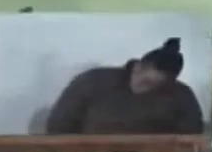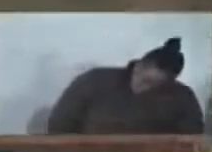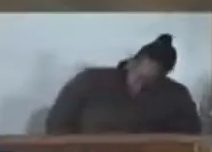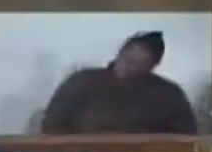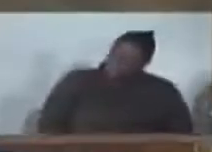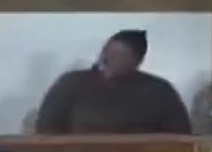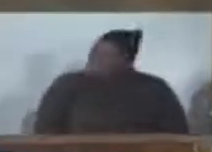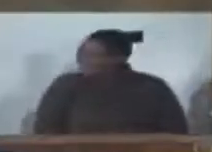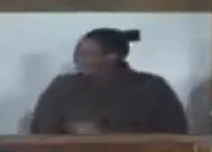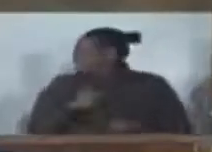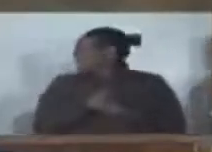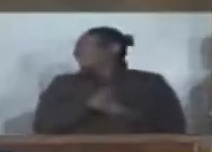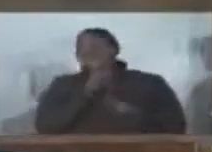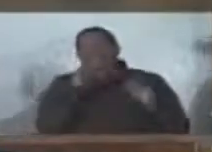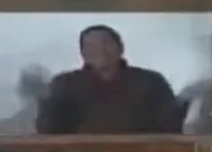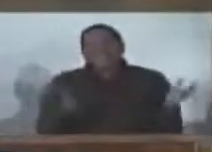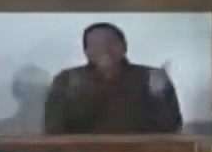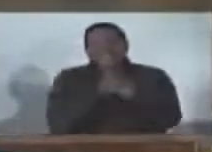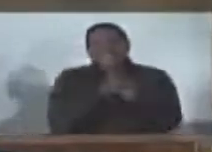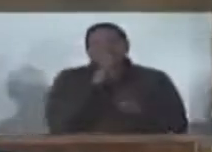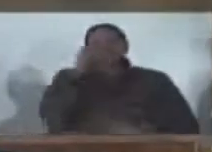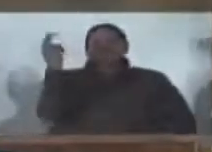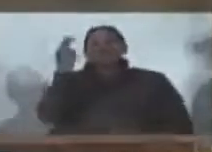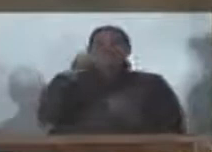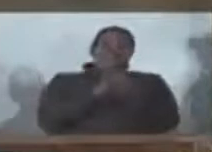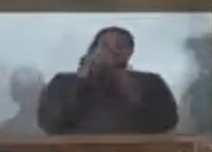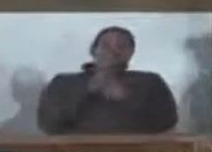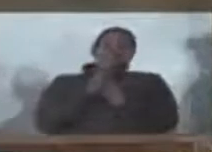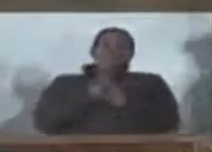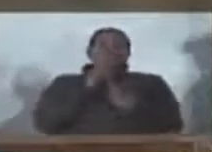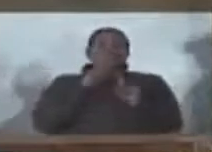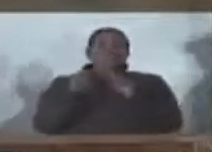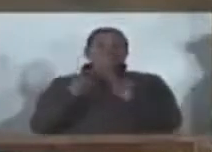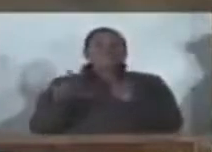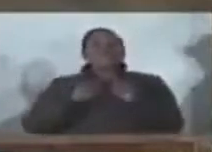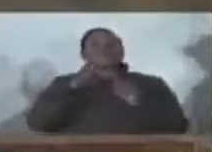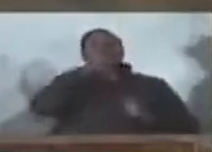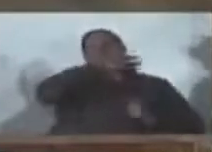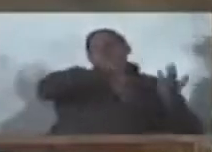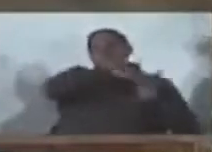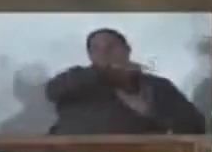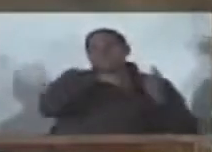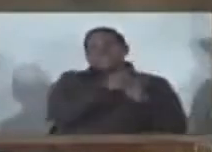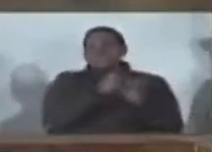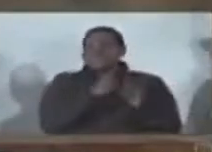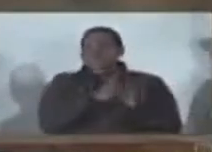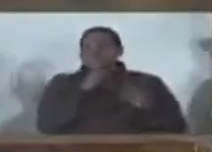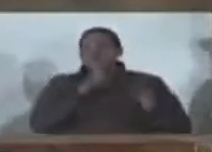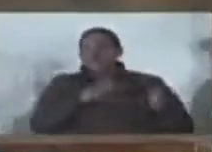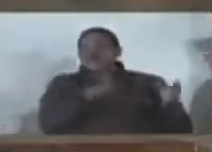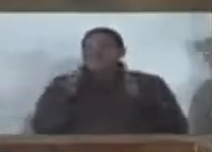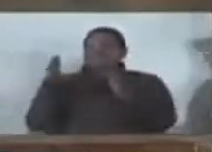I implore you to make use of the various associations as a means